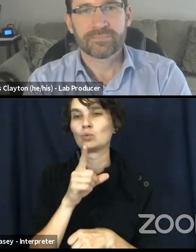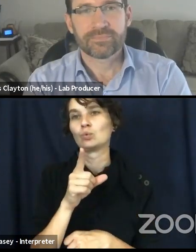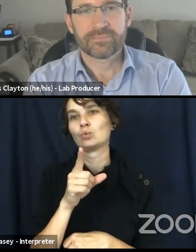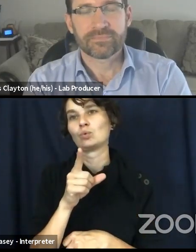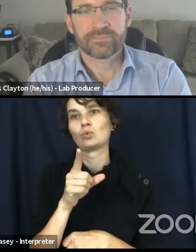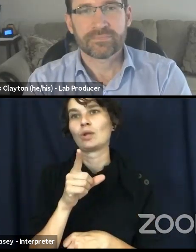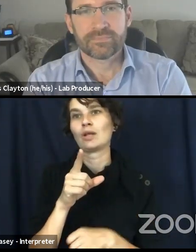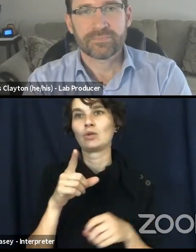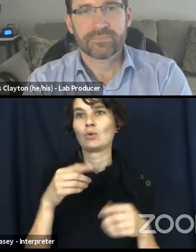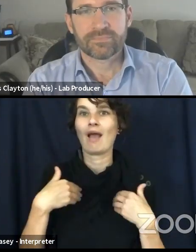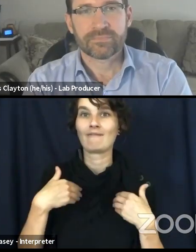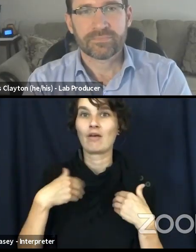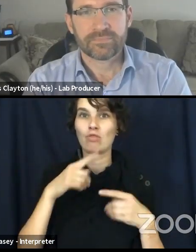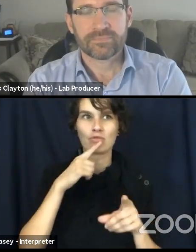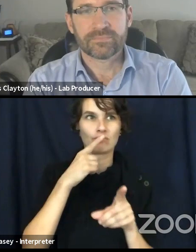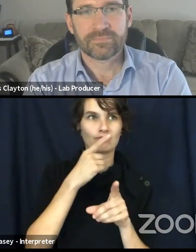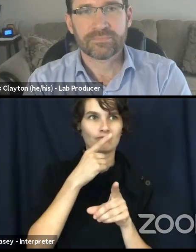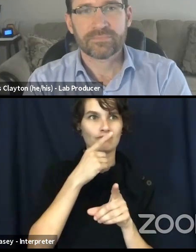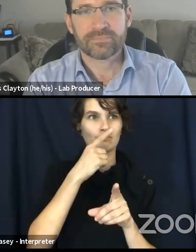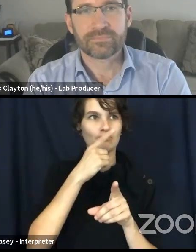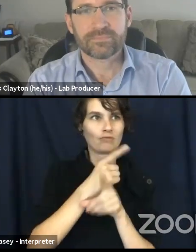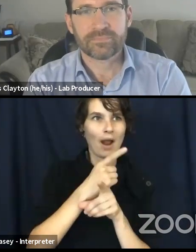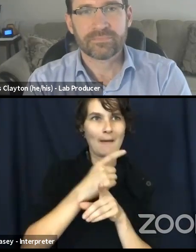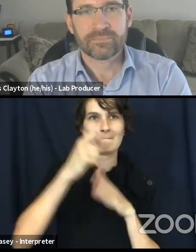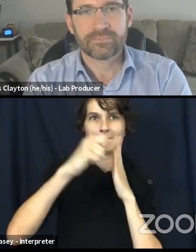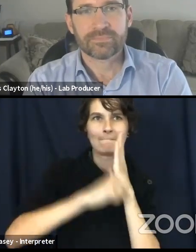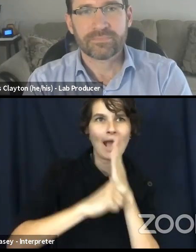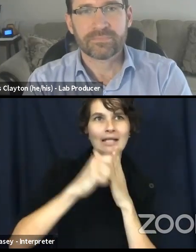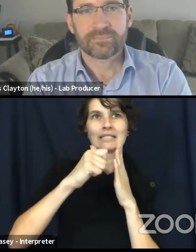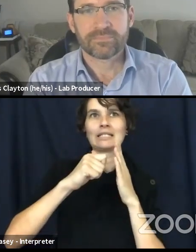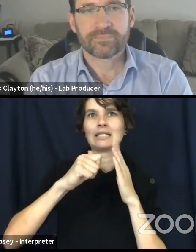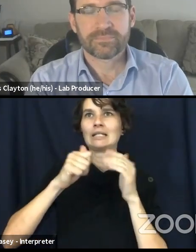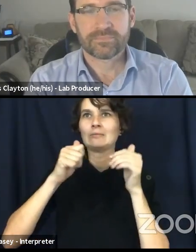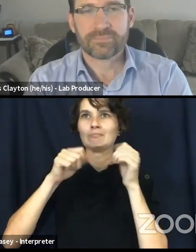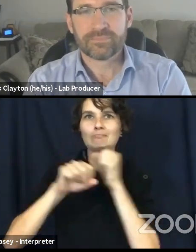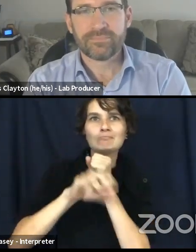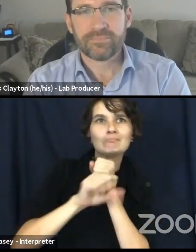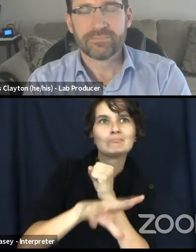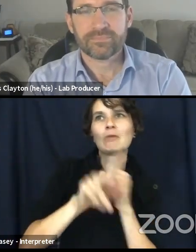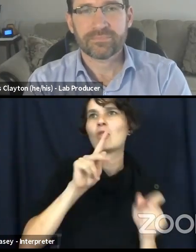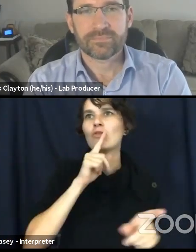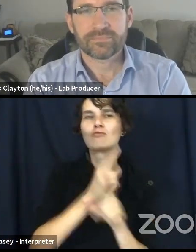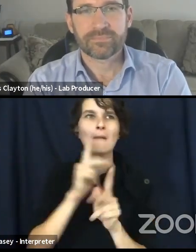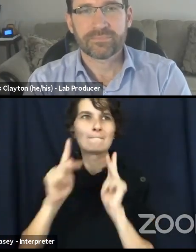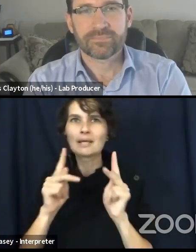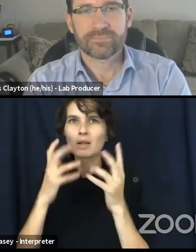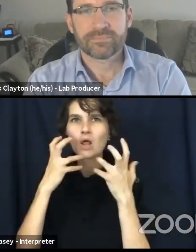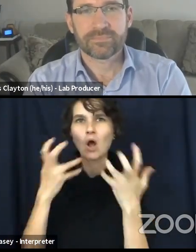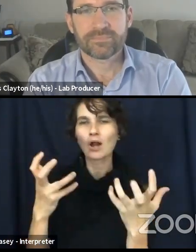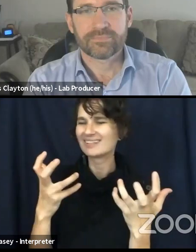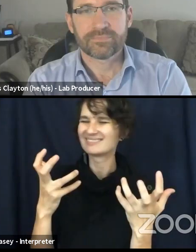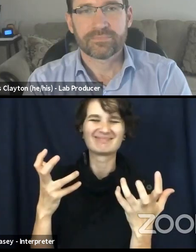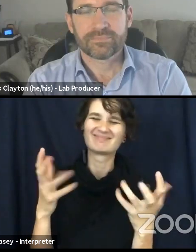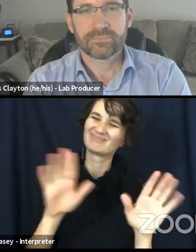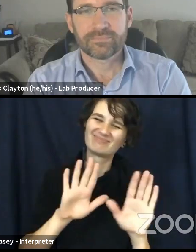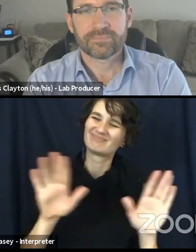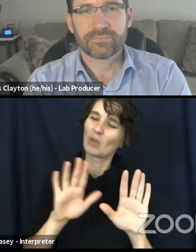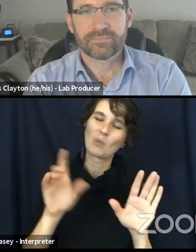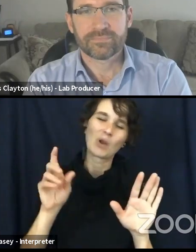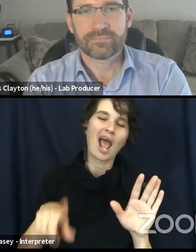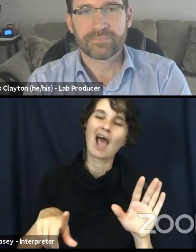the right listing in the right magazine to get the right people in the seats. Like, we have to